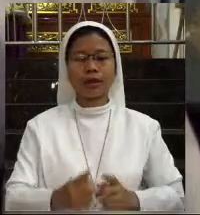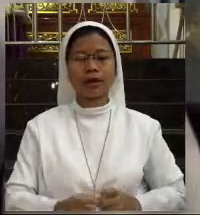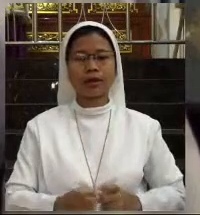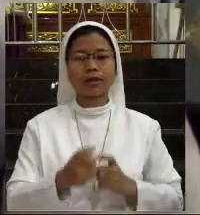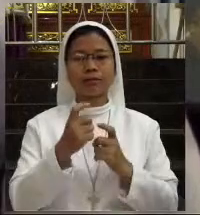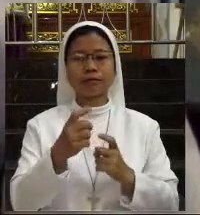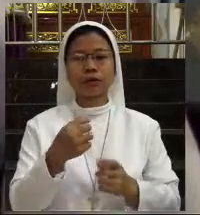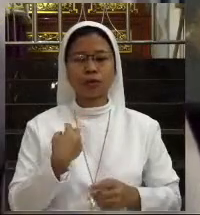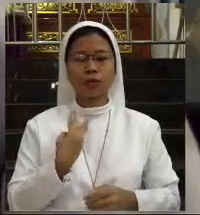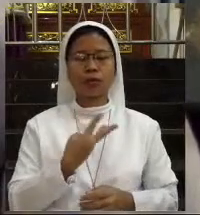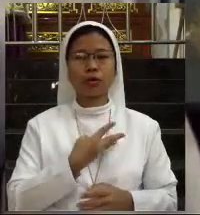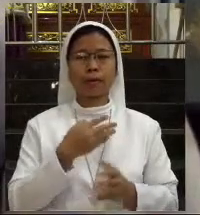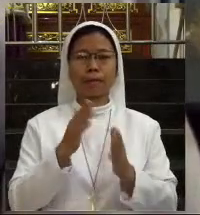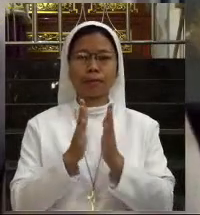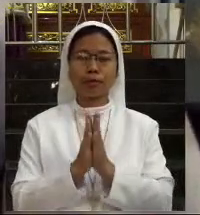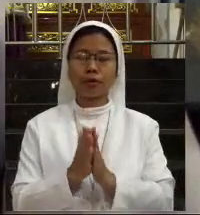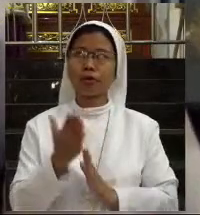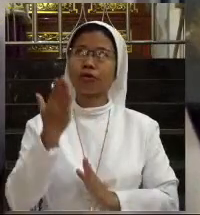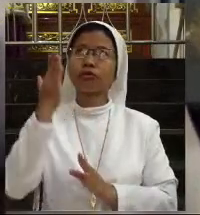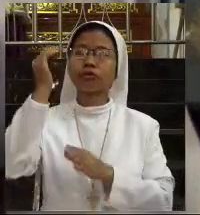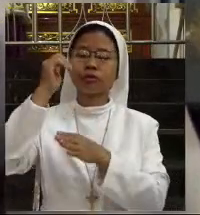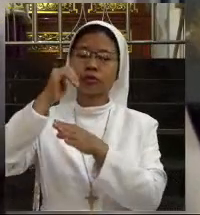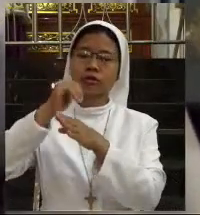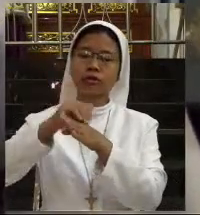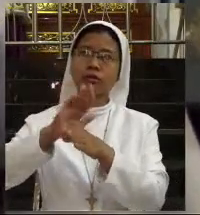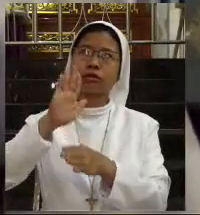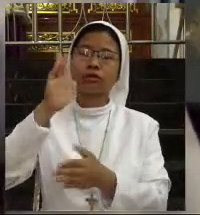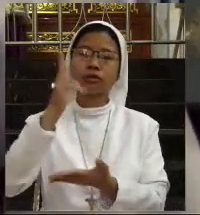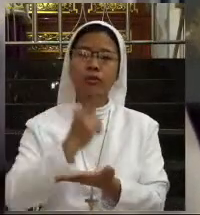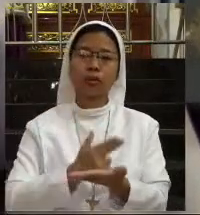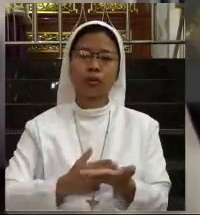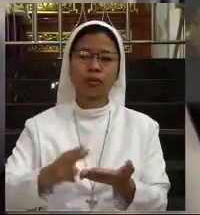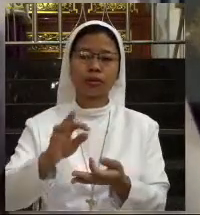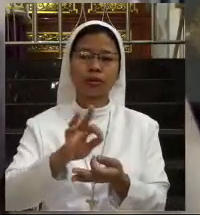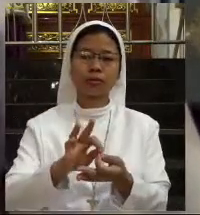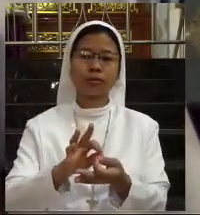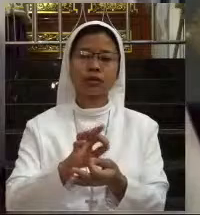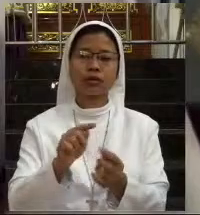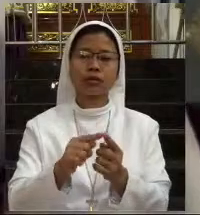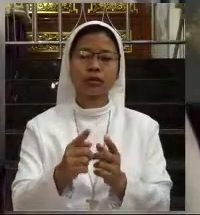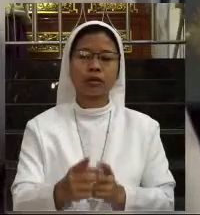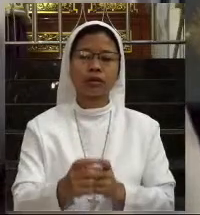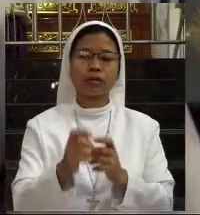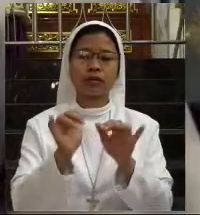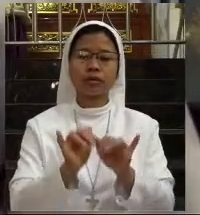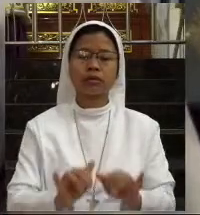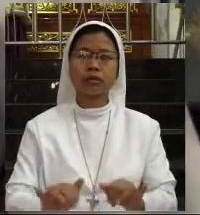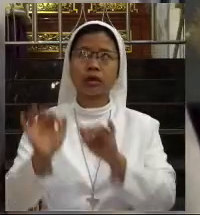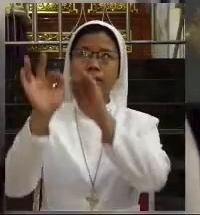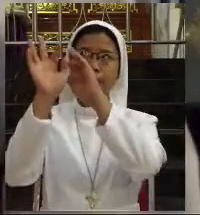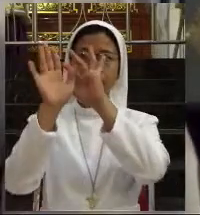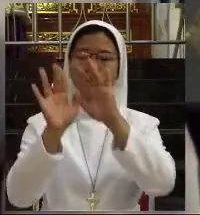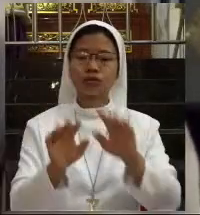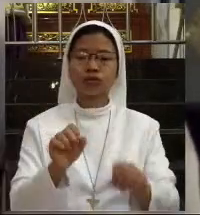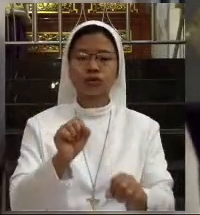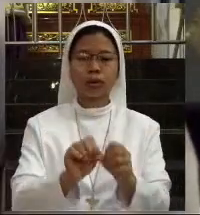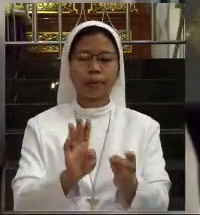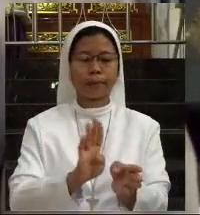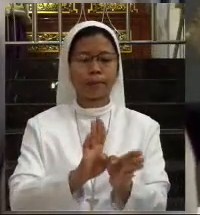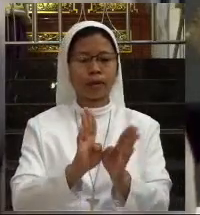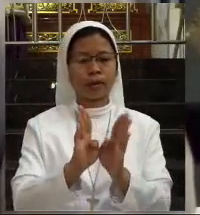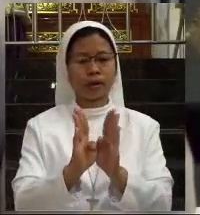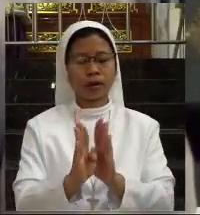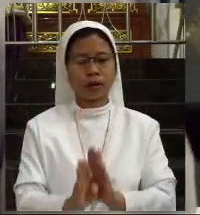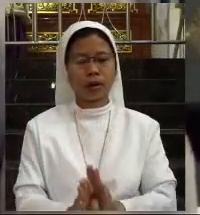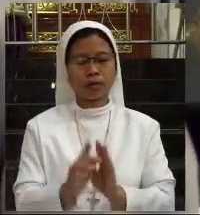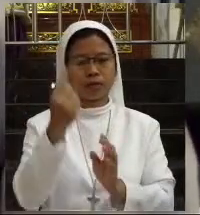we pray, by sending down your Spirit upon them like the dewfall, so that they may become